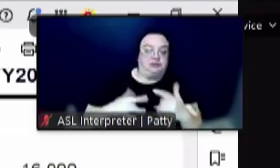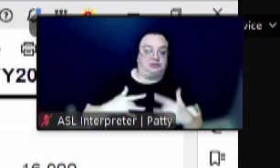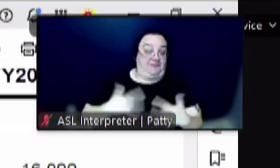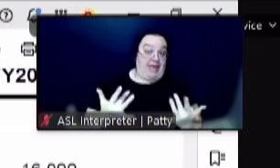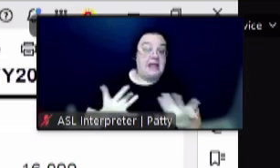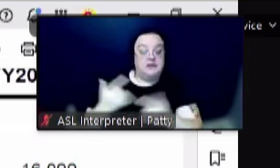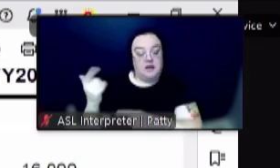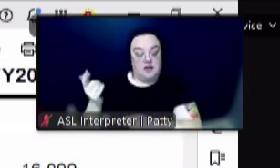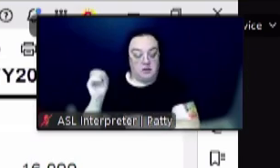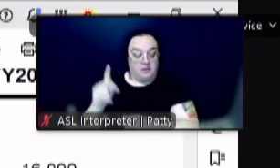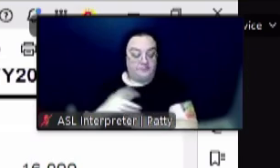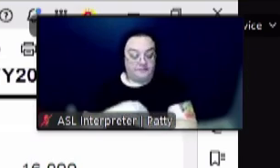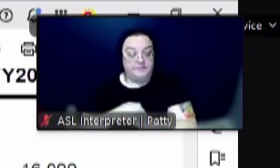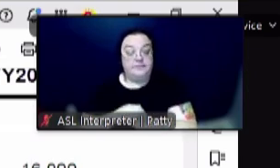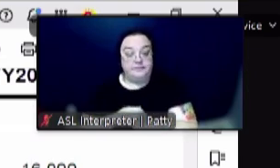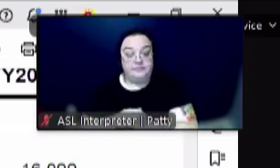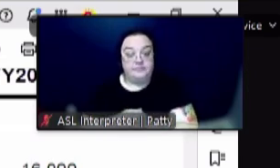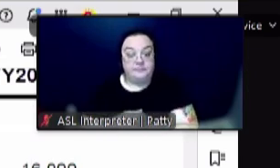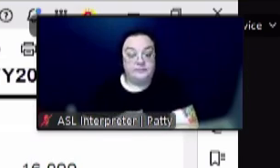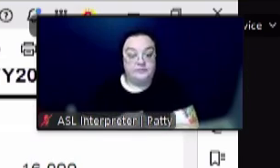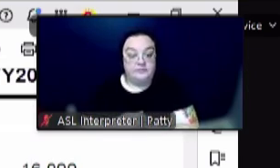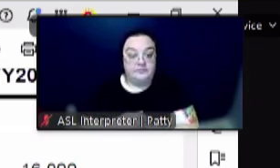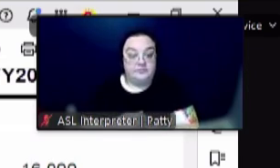with them as well. You will? Okay.